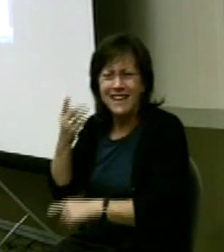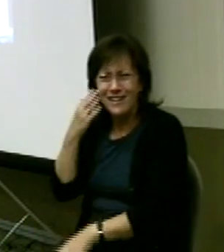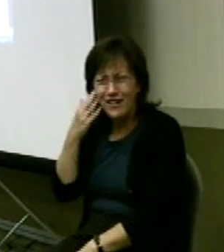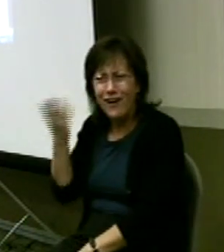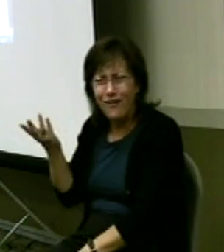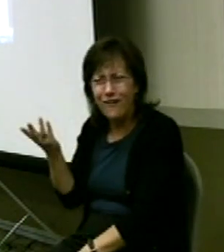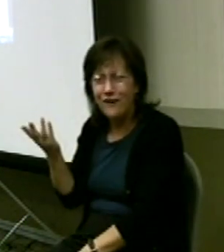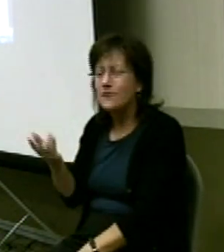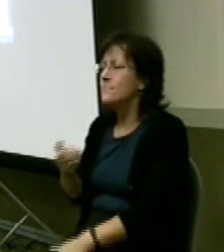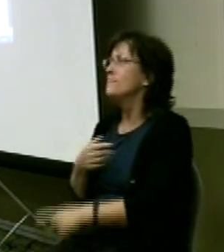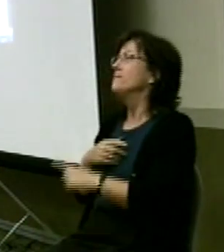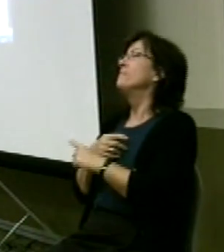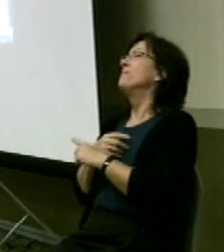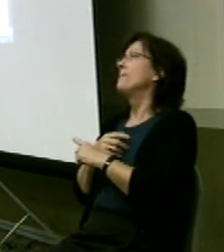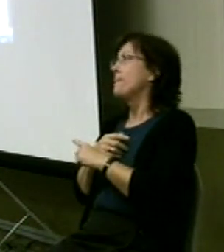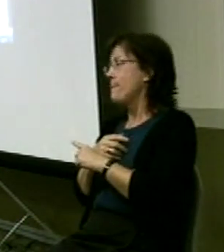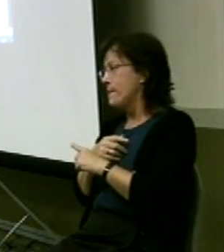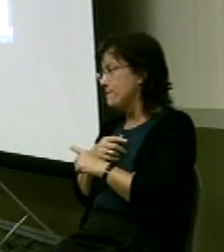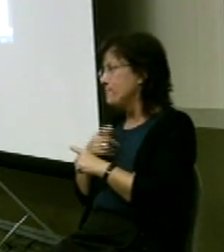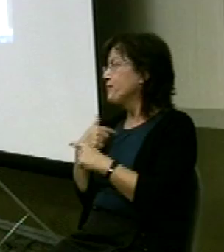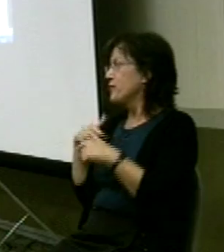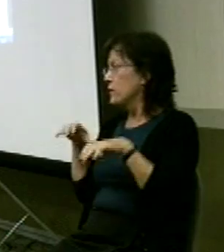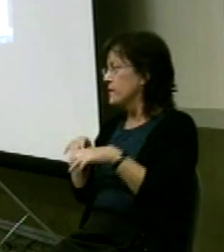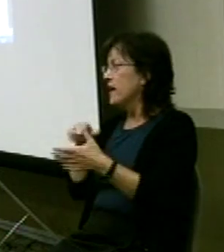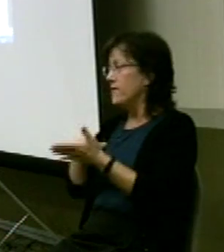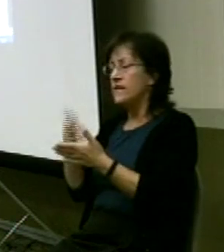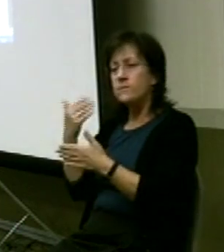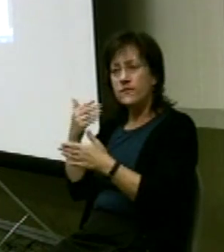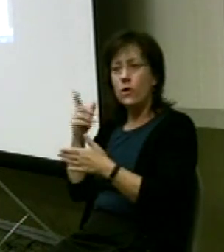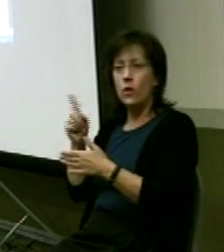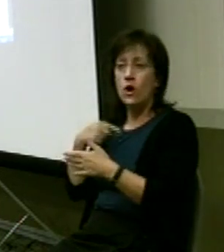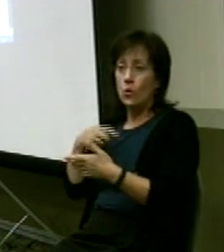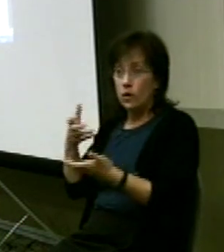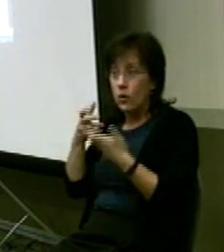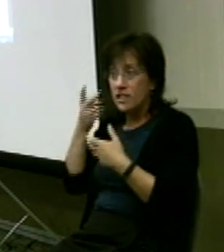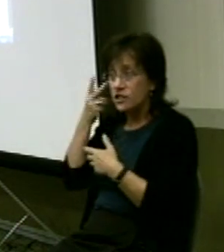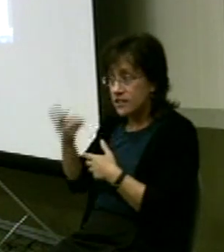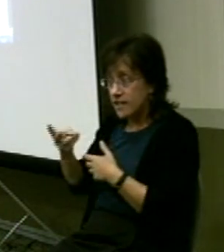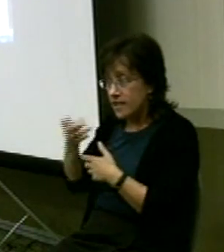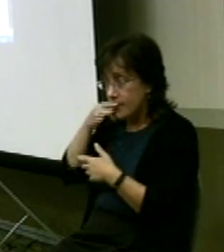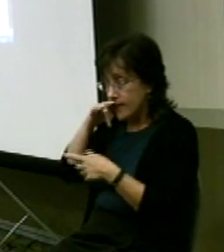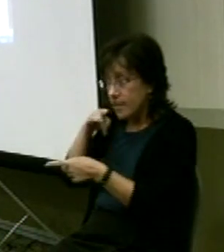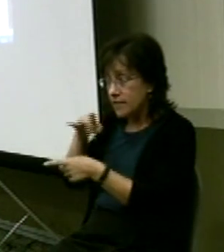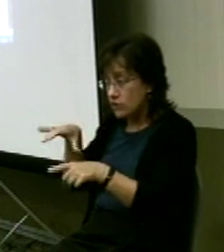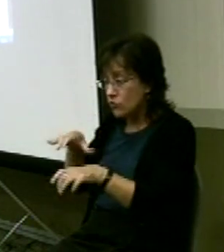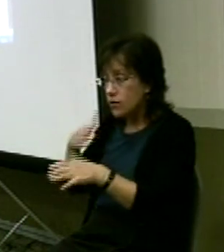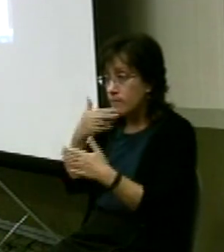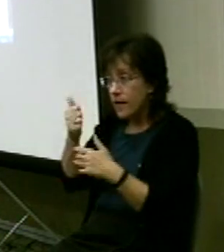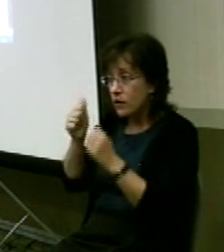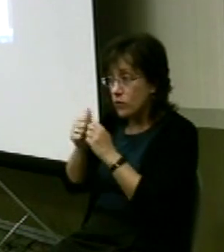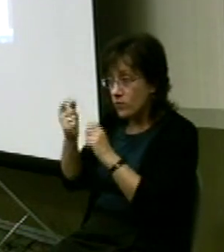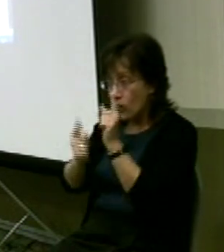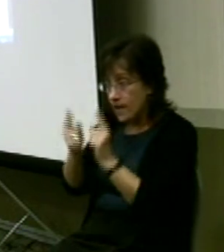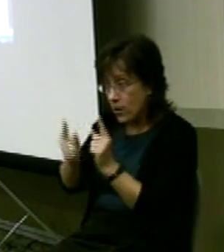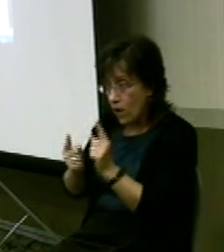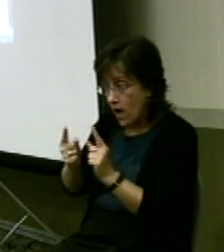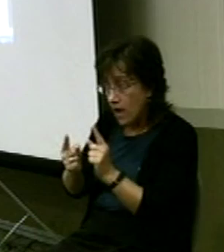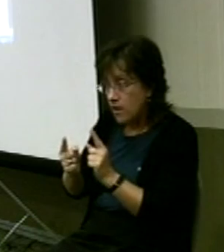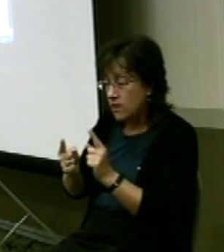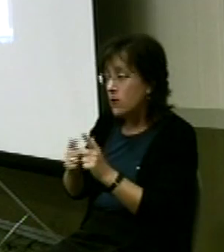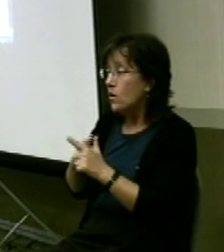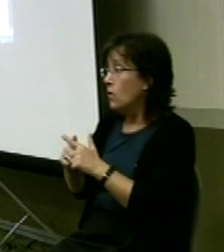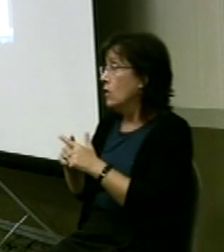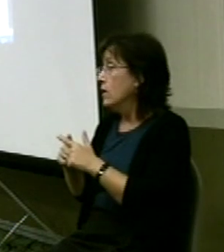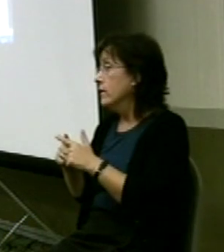a problem similar to what I mean, we've done this before. We want to see the kid is doing better with a